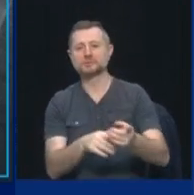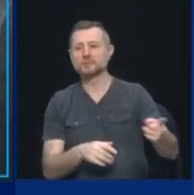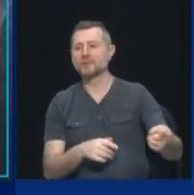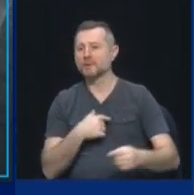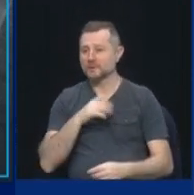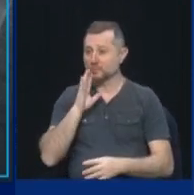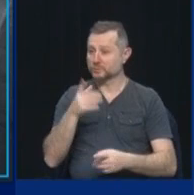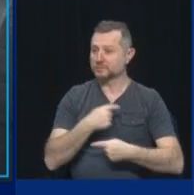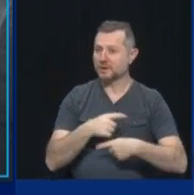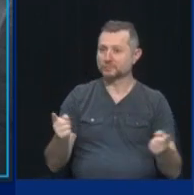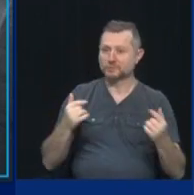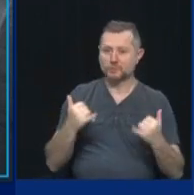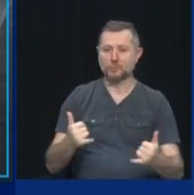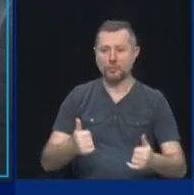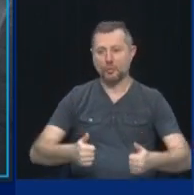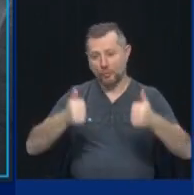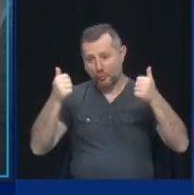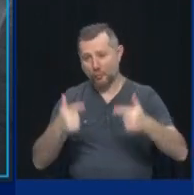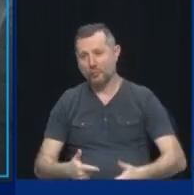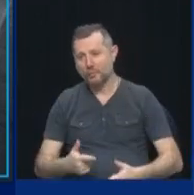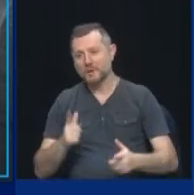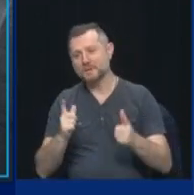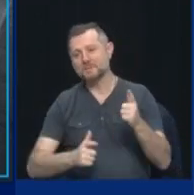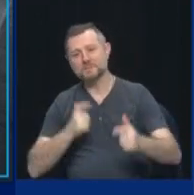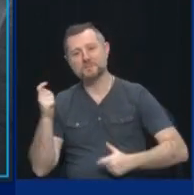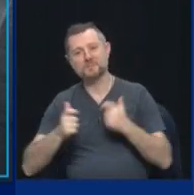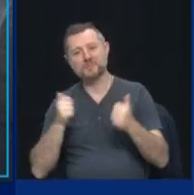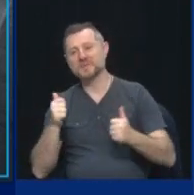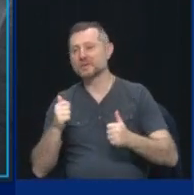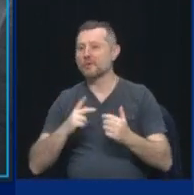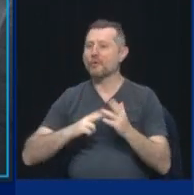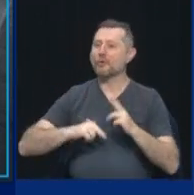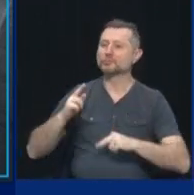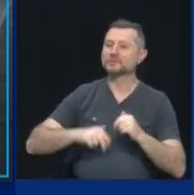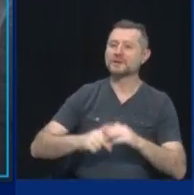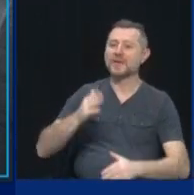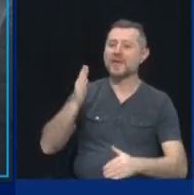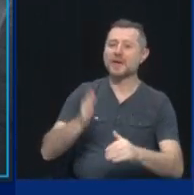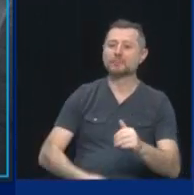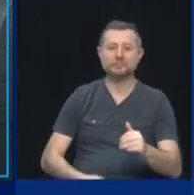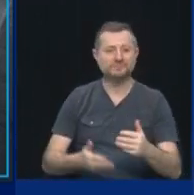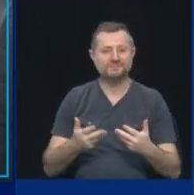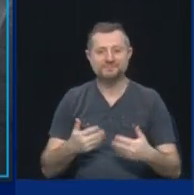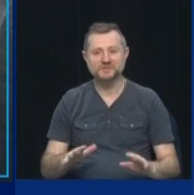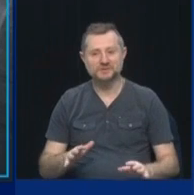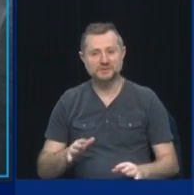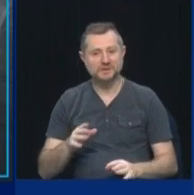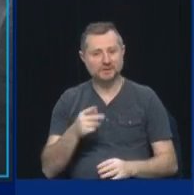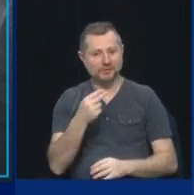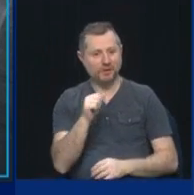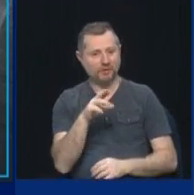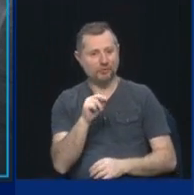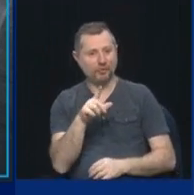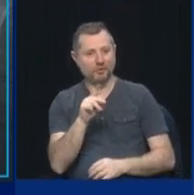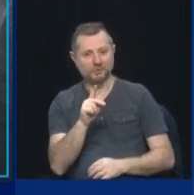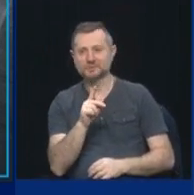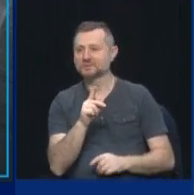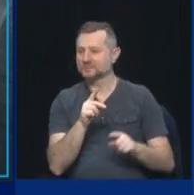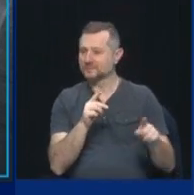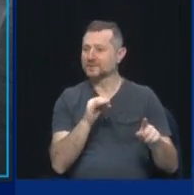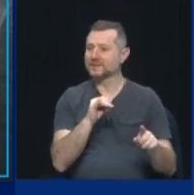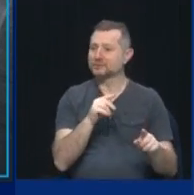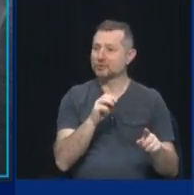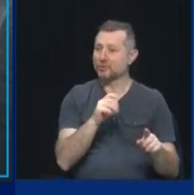major construction is complete. Harold Interlocking, the tunnels coming from